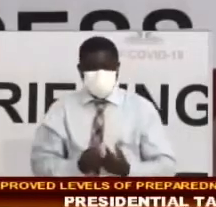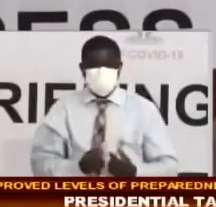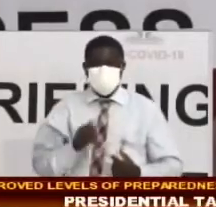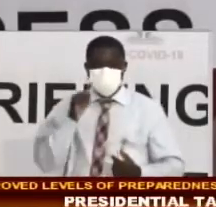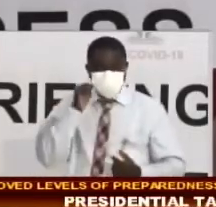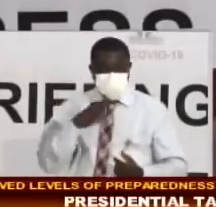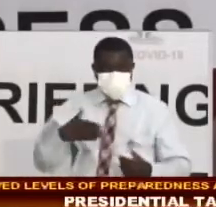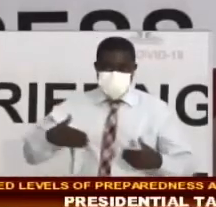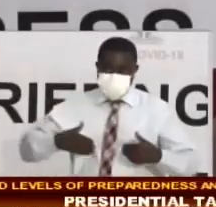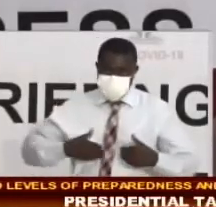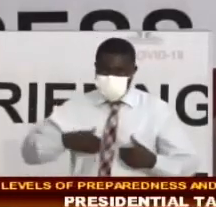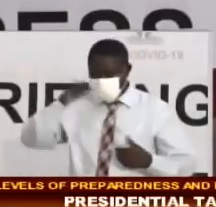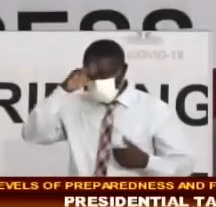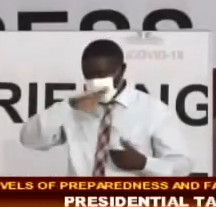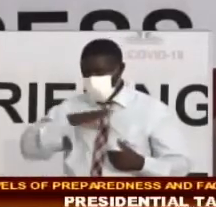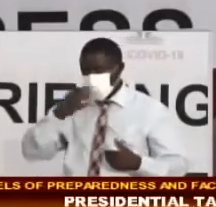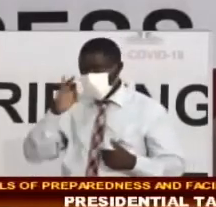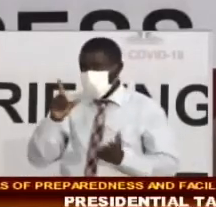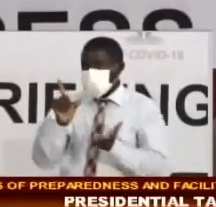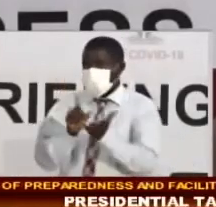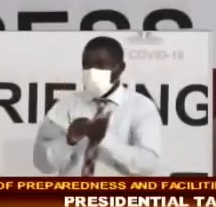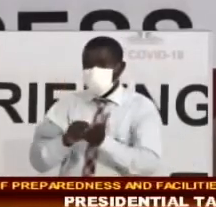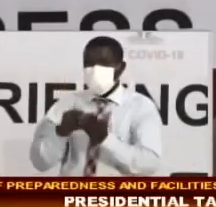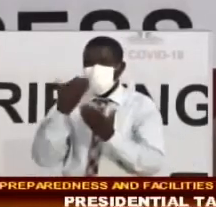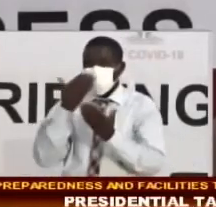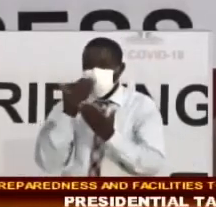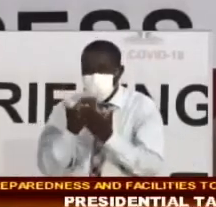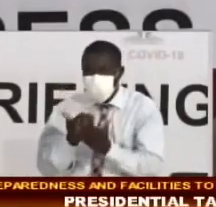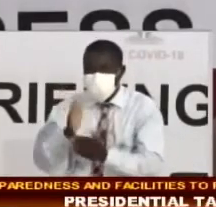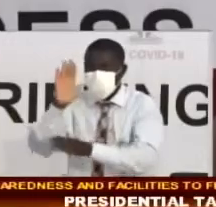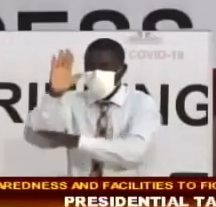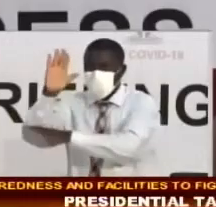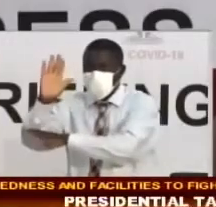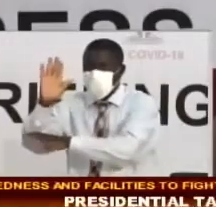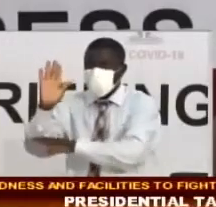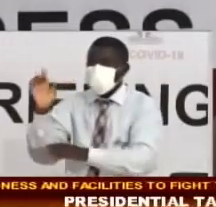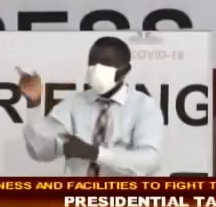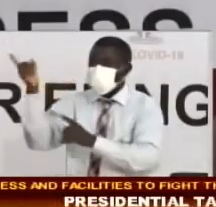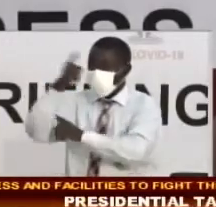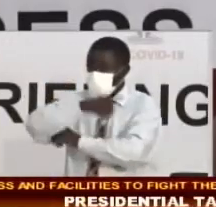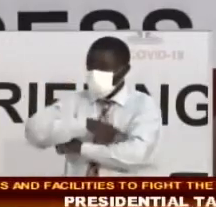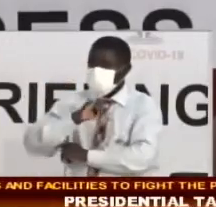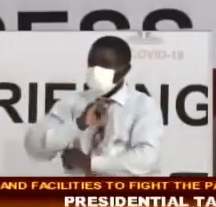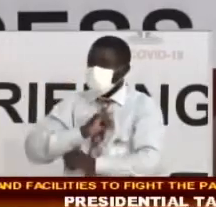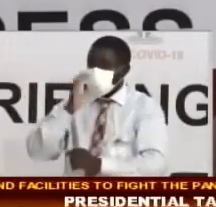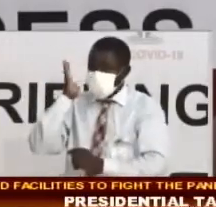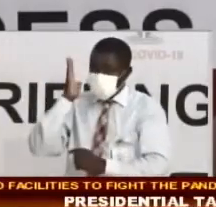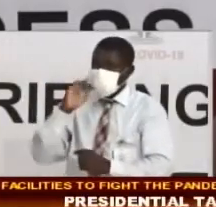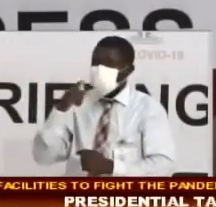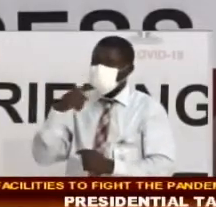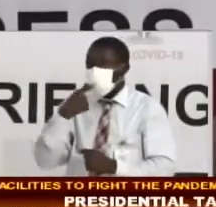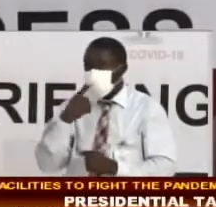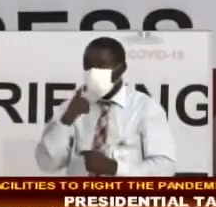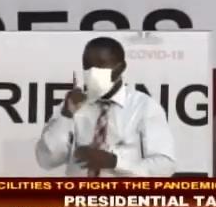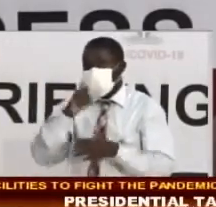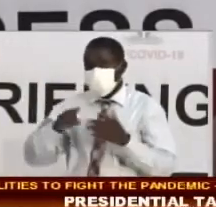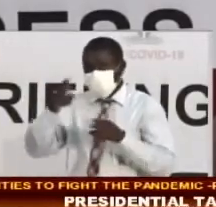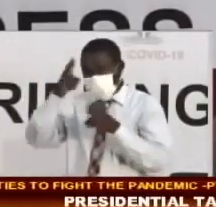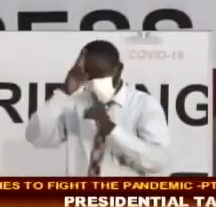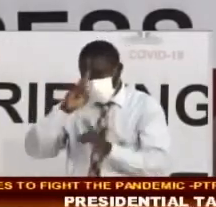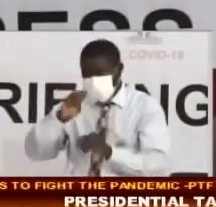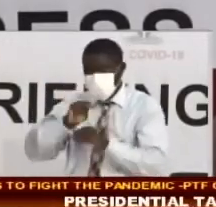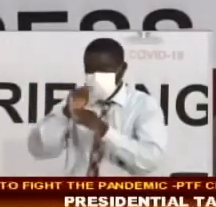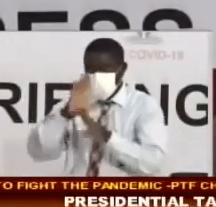gentlemen of the press, good afternoon. Today I will re-echo what the Honorable Minister of State Health has said with regards